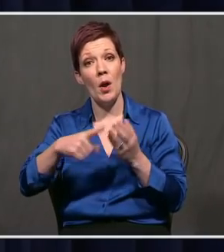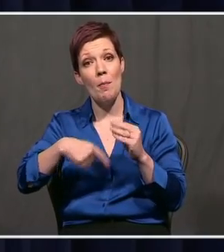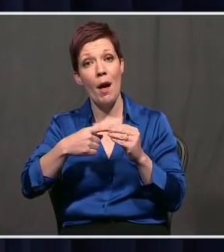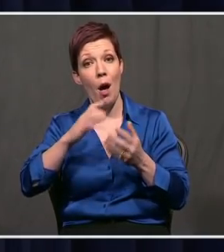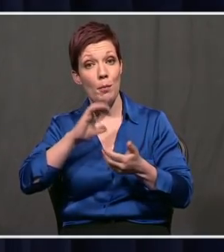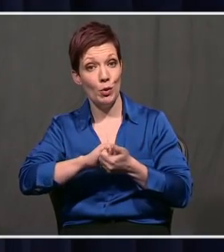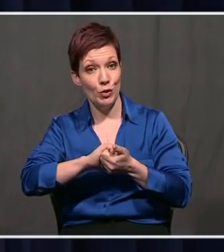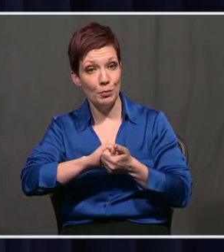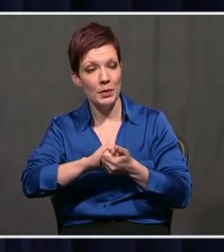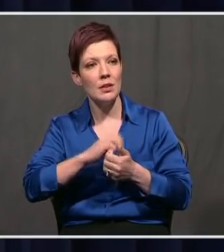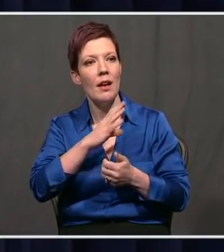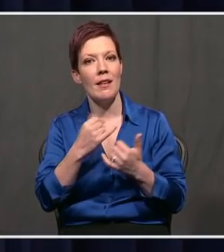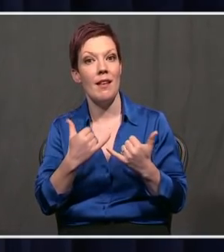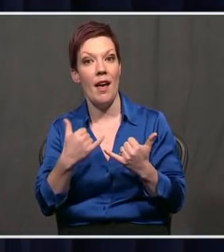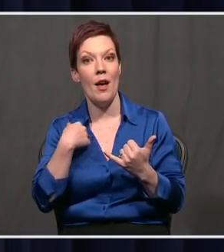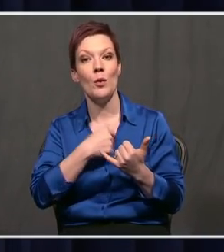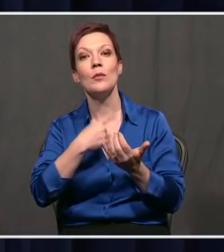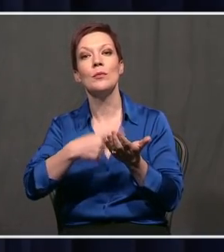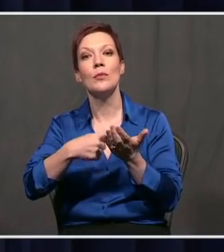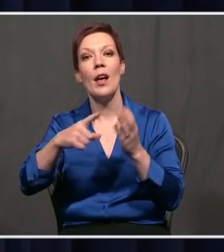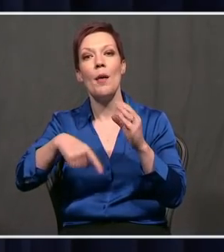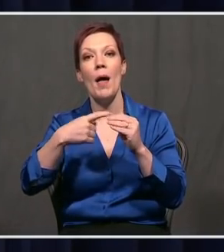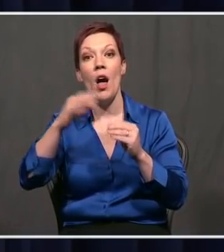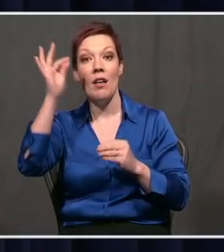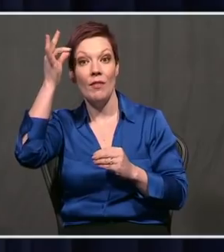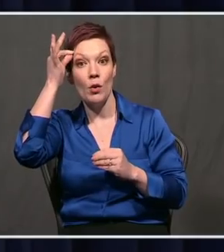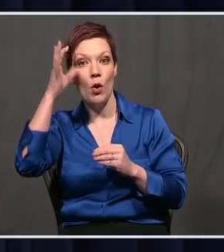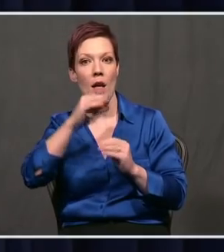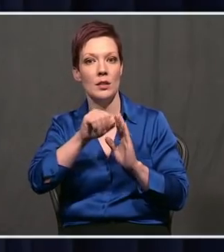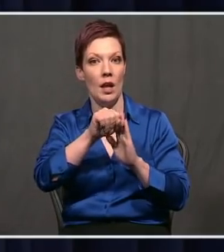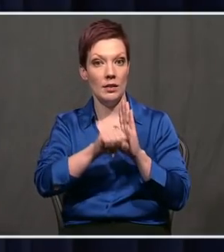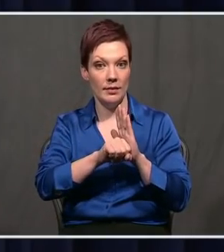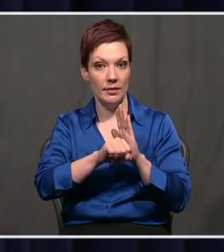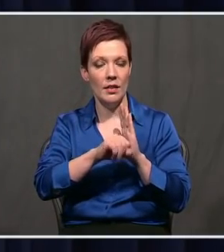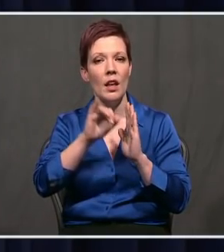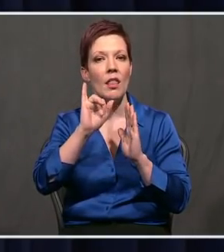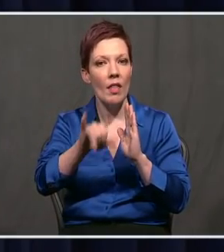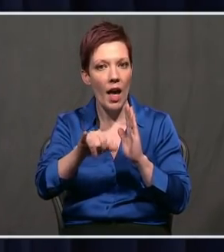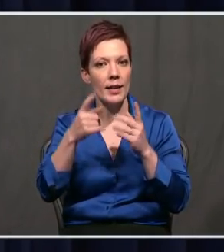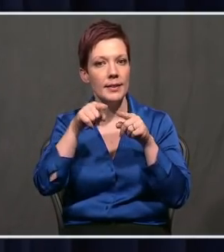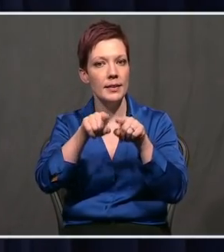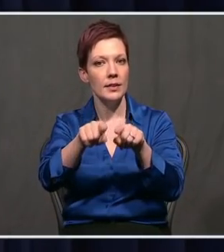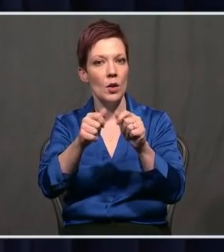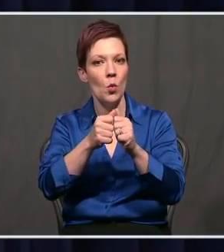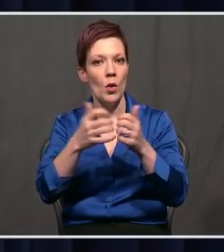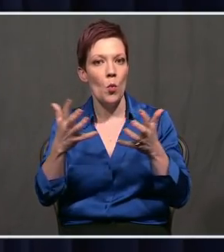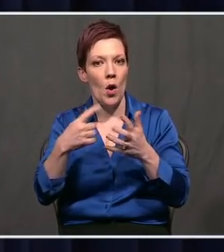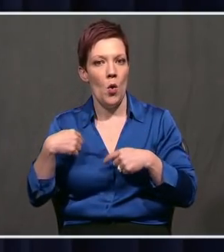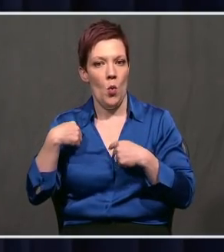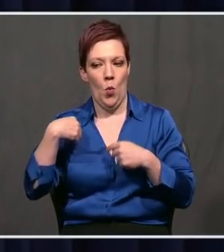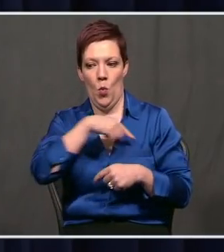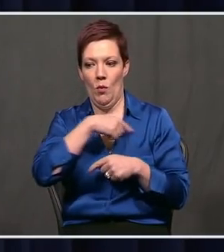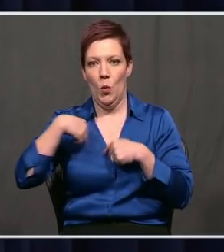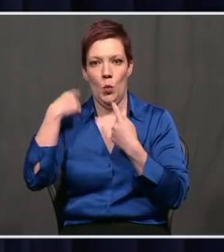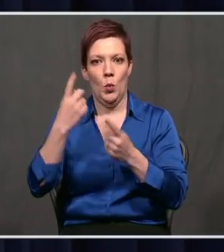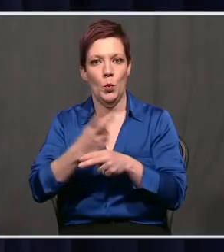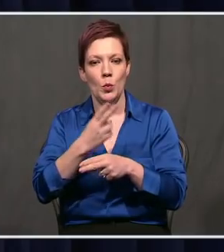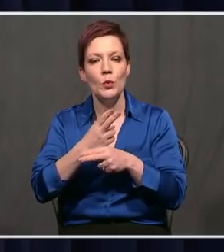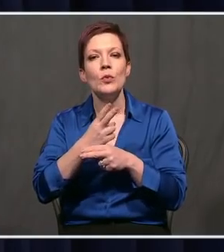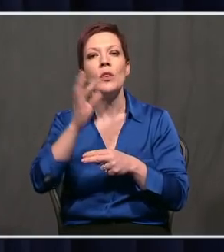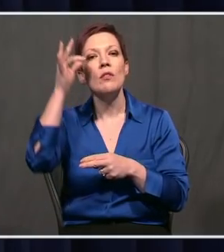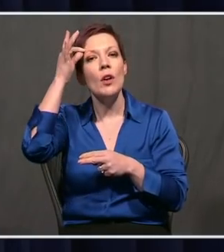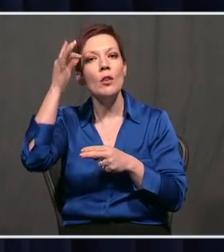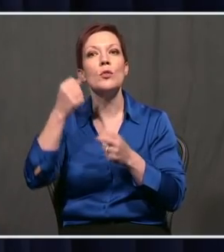which is federal state. And this is consistent with the principles we've used all along, federally supported, state